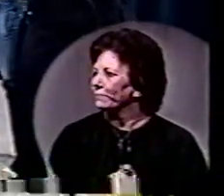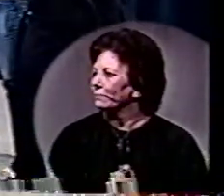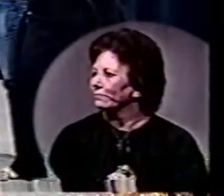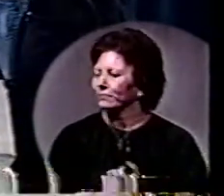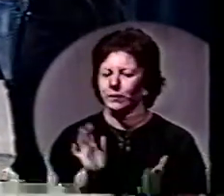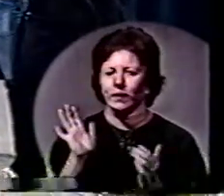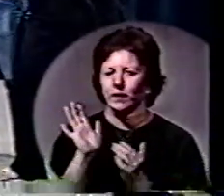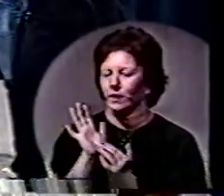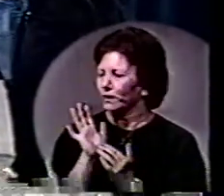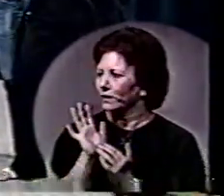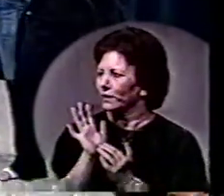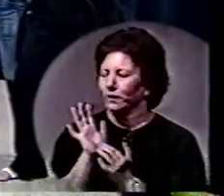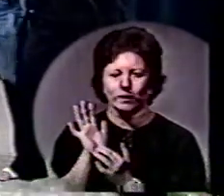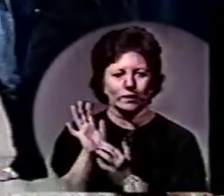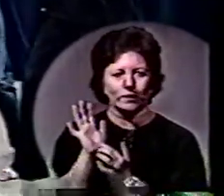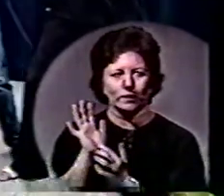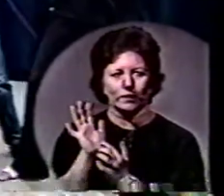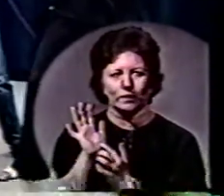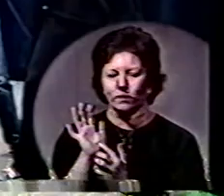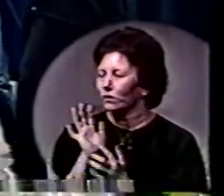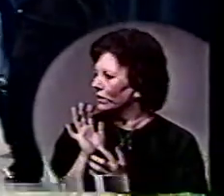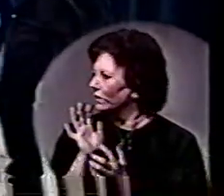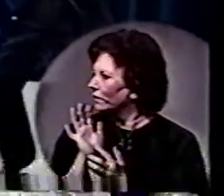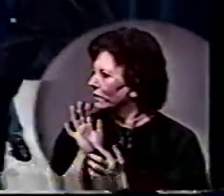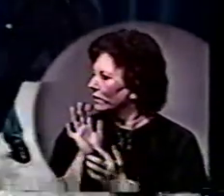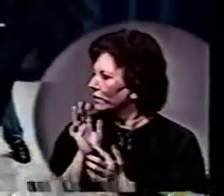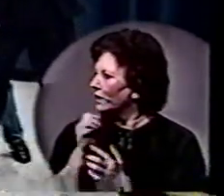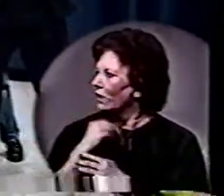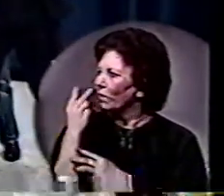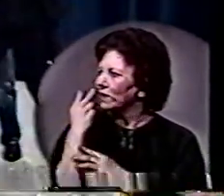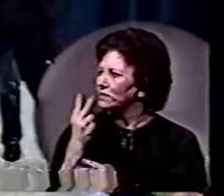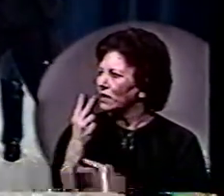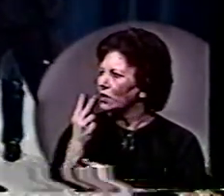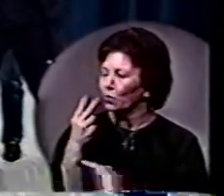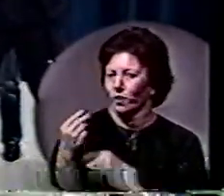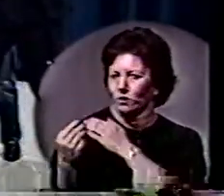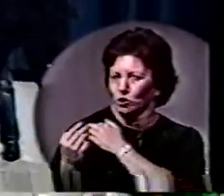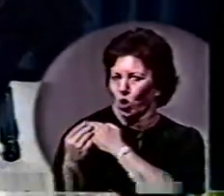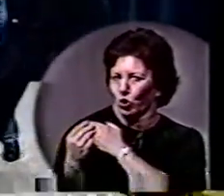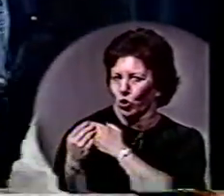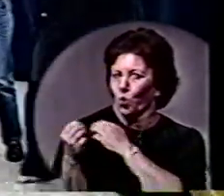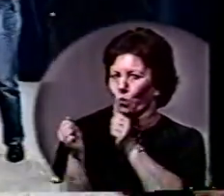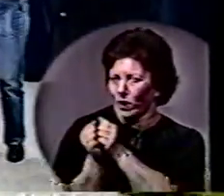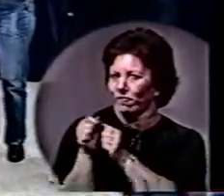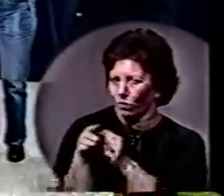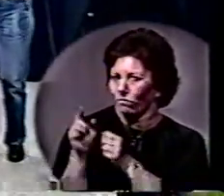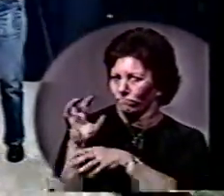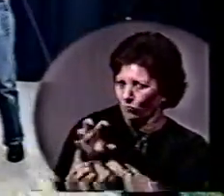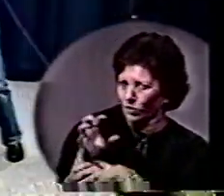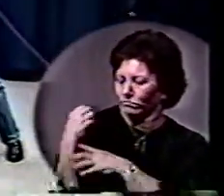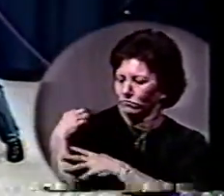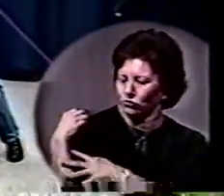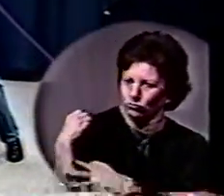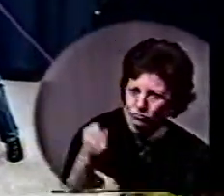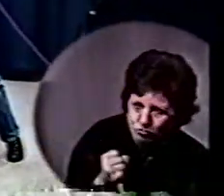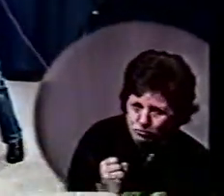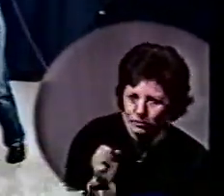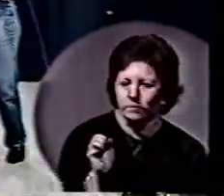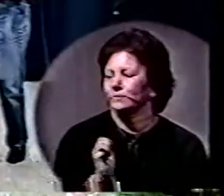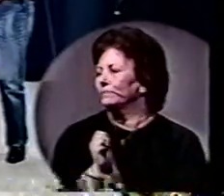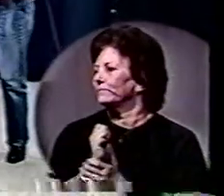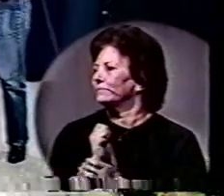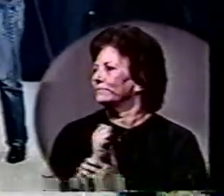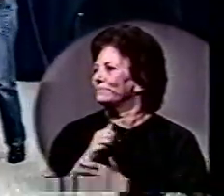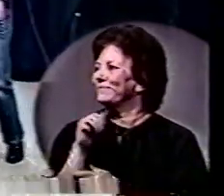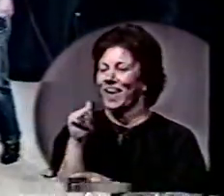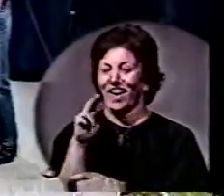here. Right there. Okay. I want to see you come and bring your shoulder in with you. Okay. Okay. All right. Ann's going to give it